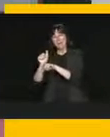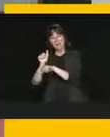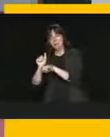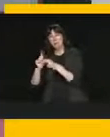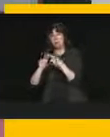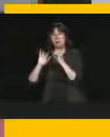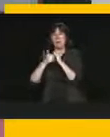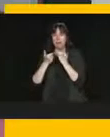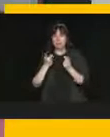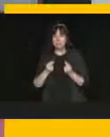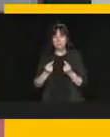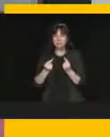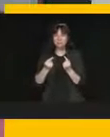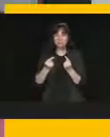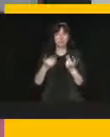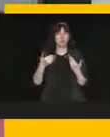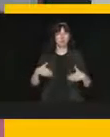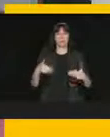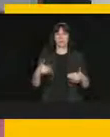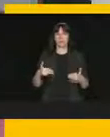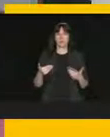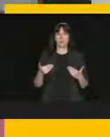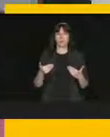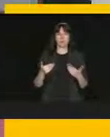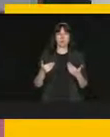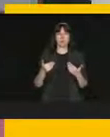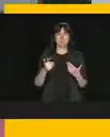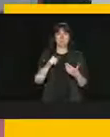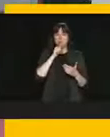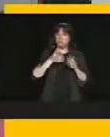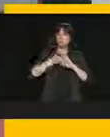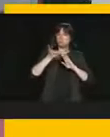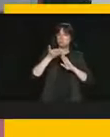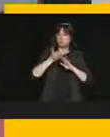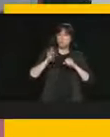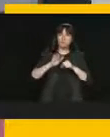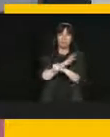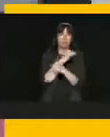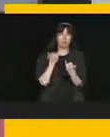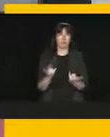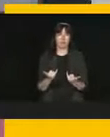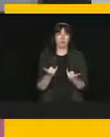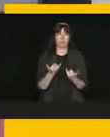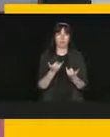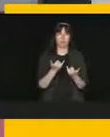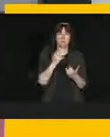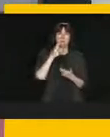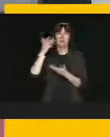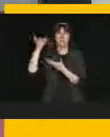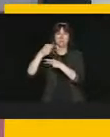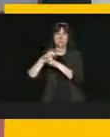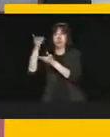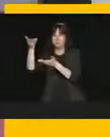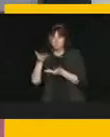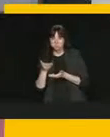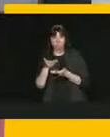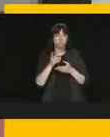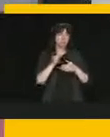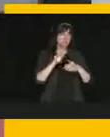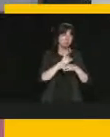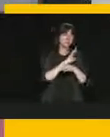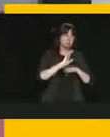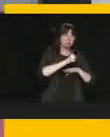labor and logistics are not always sufficient within these companies to make that happen. And that's why we decided that in